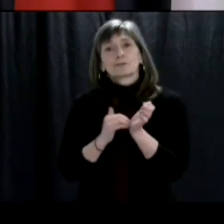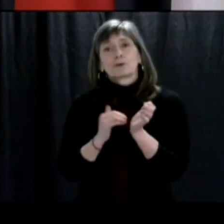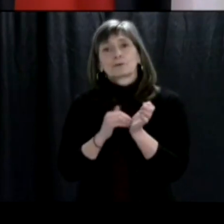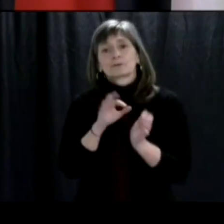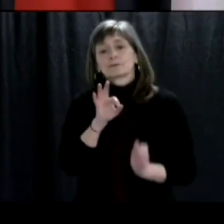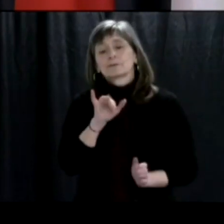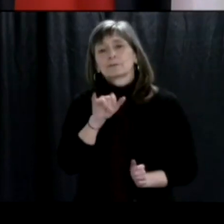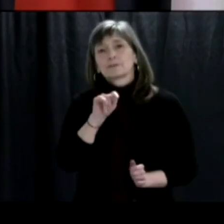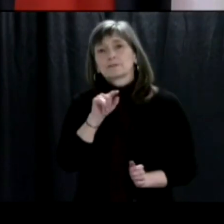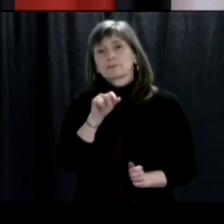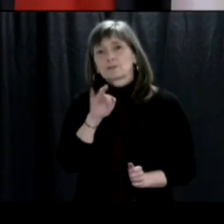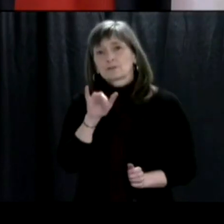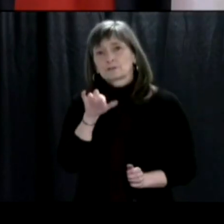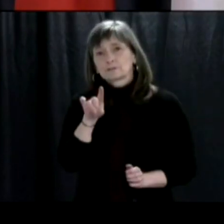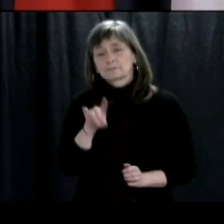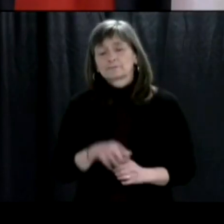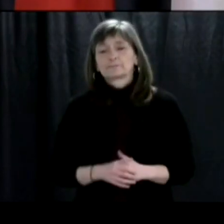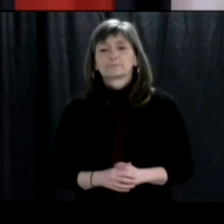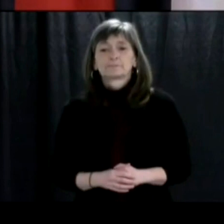Fitzgerald.